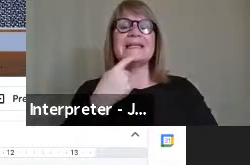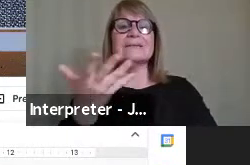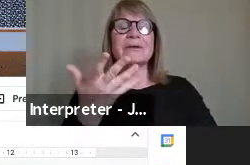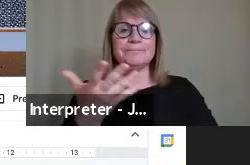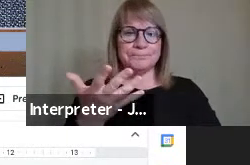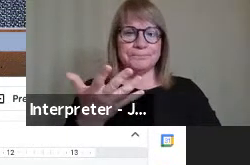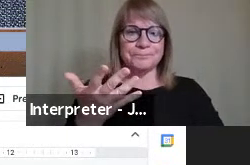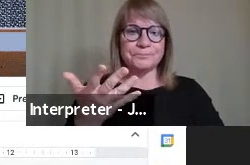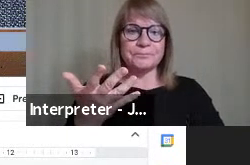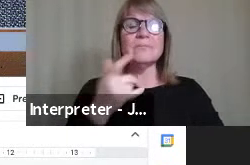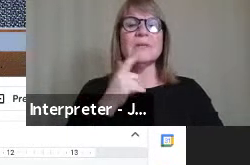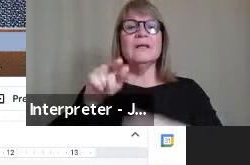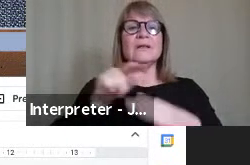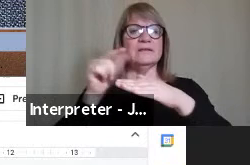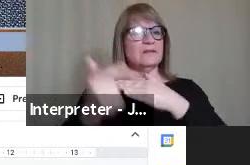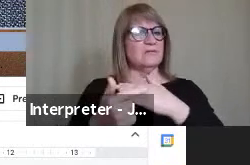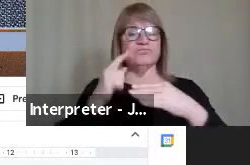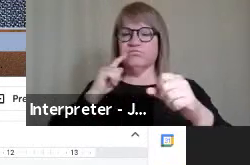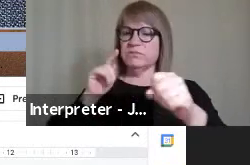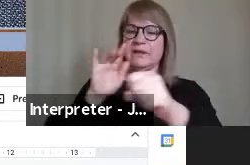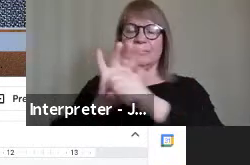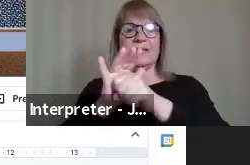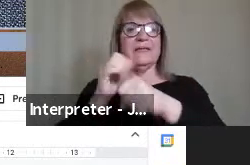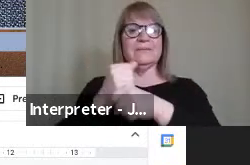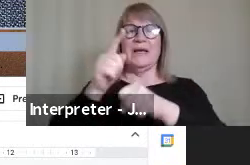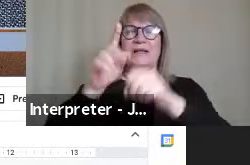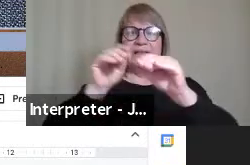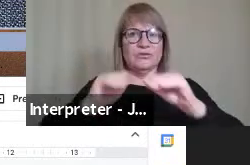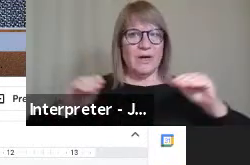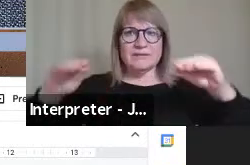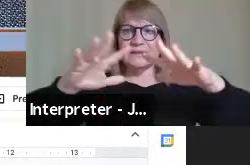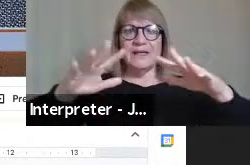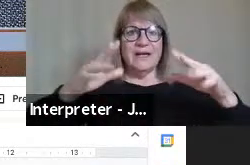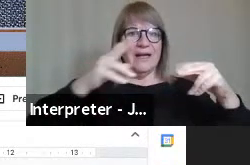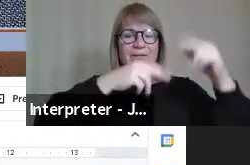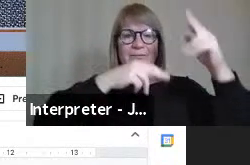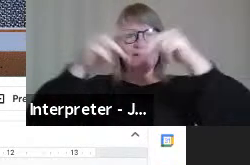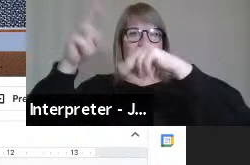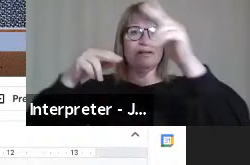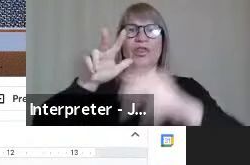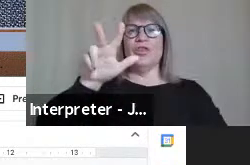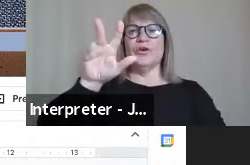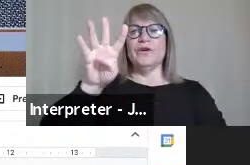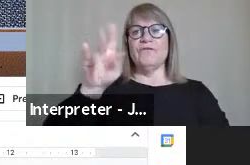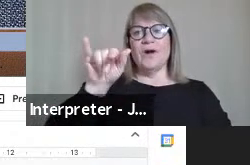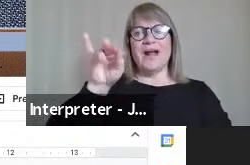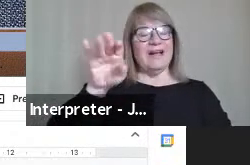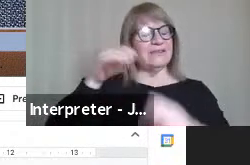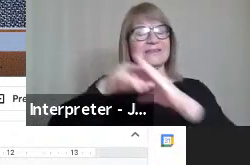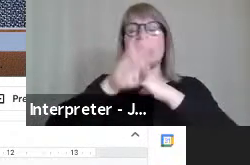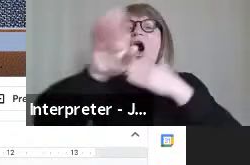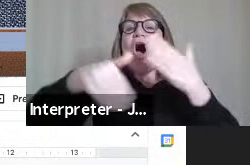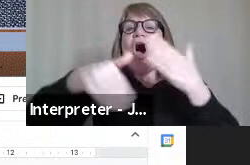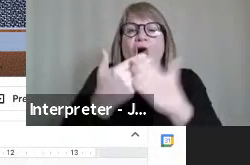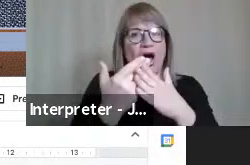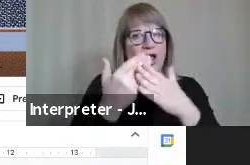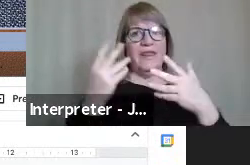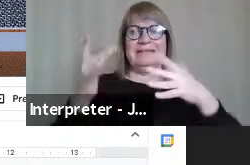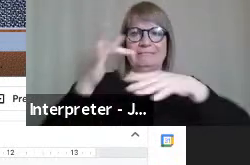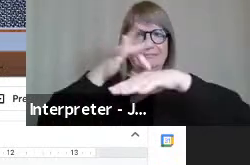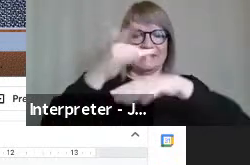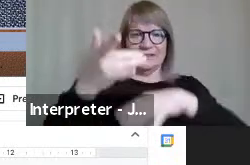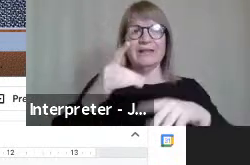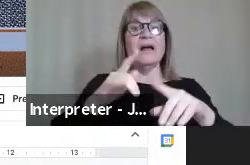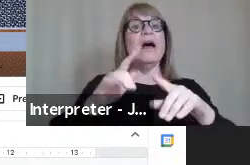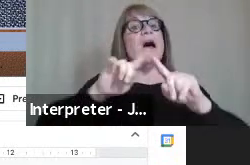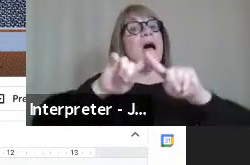garden is committed to making its ground and facilities throughout its 34 acres accessible to all who visit however the layout of some